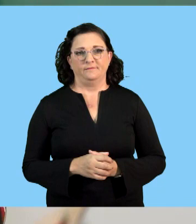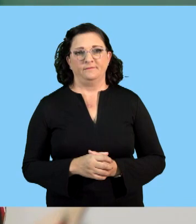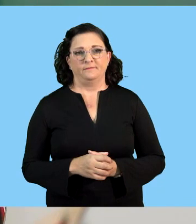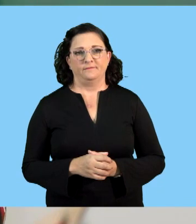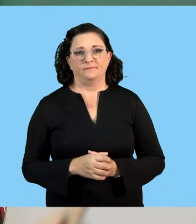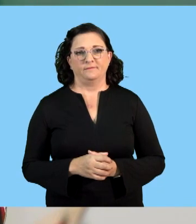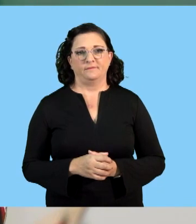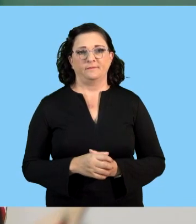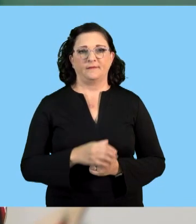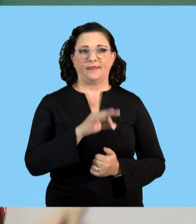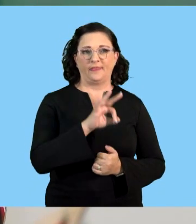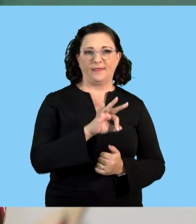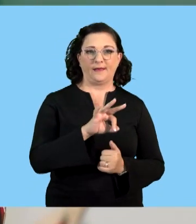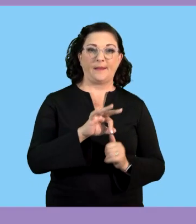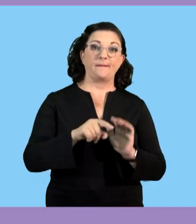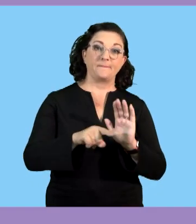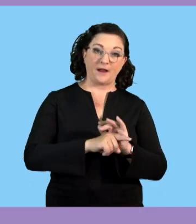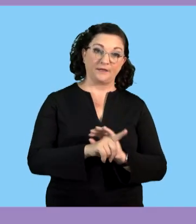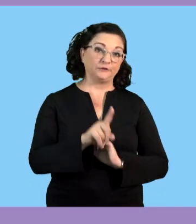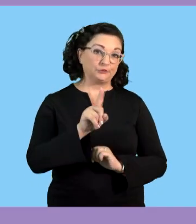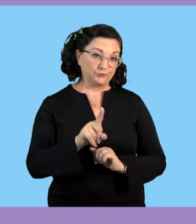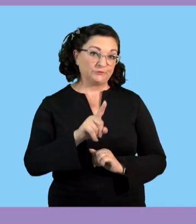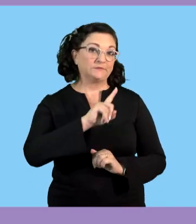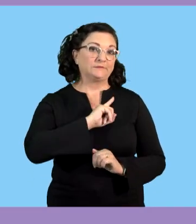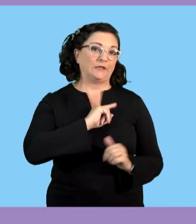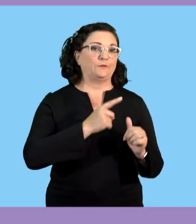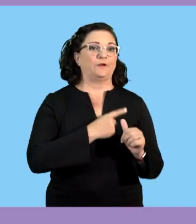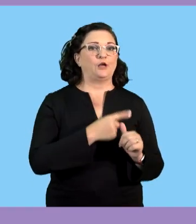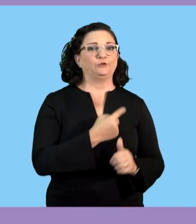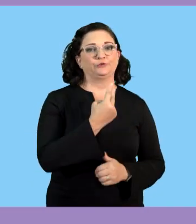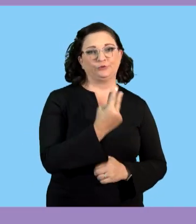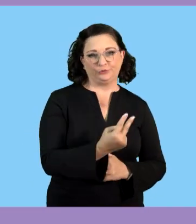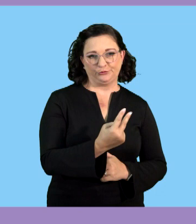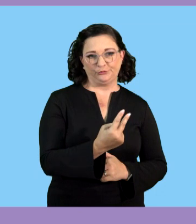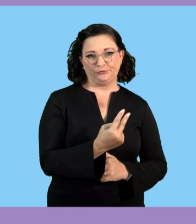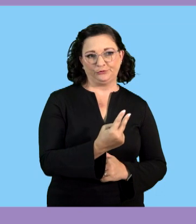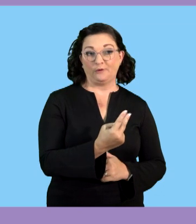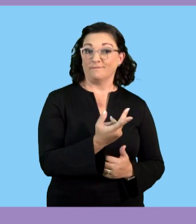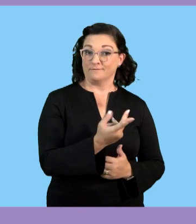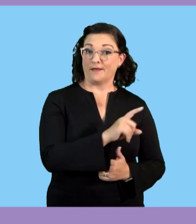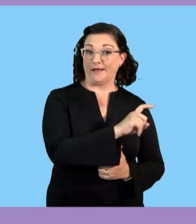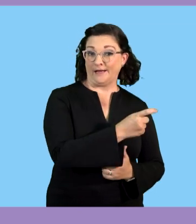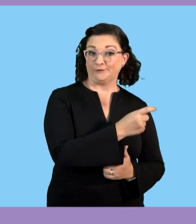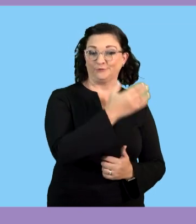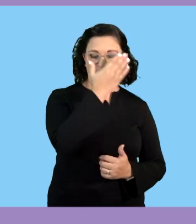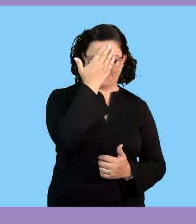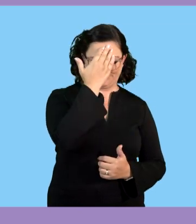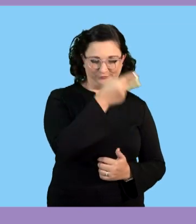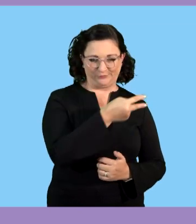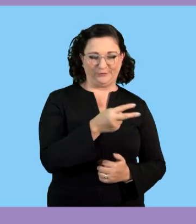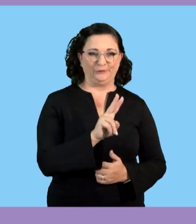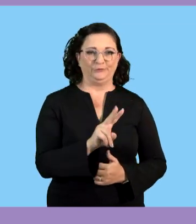additive inverse of that number. So that is 3 minus 1, which will give us a 2, which means that the number there is a